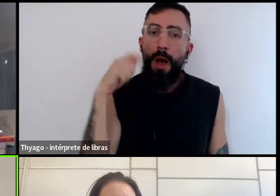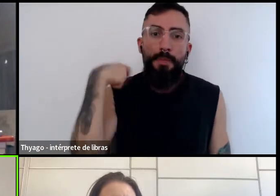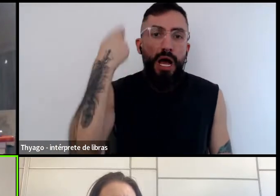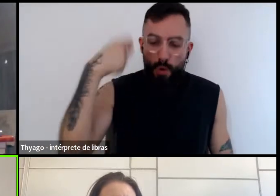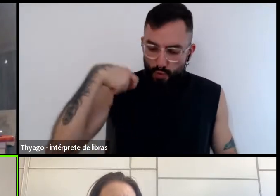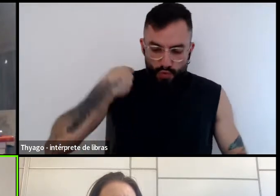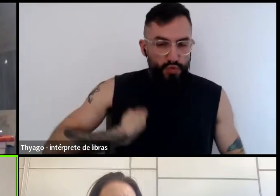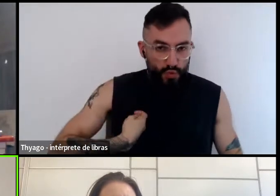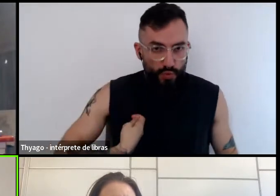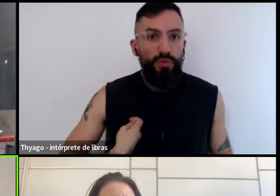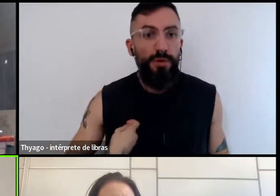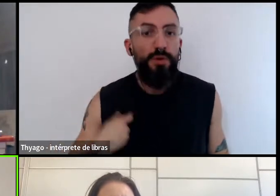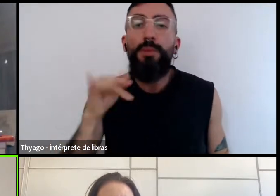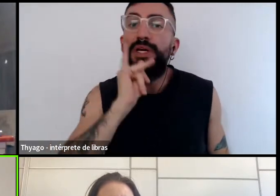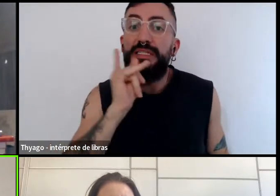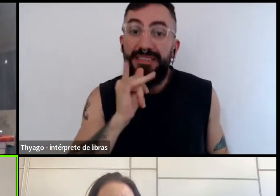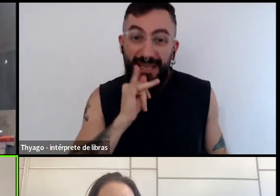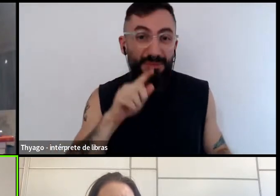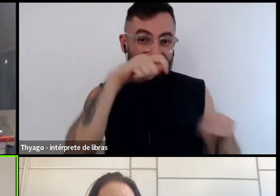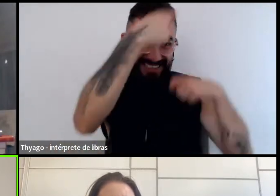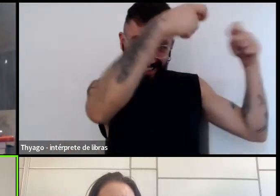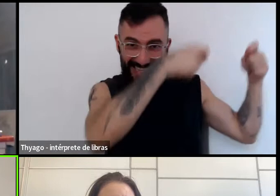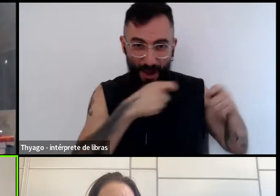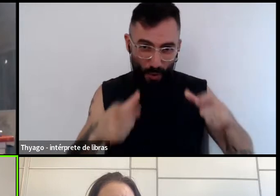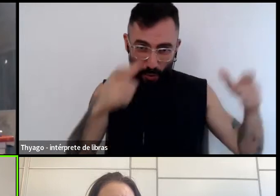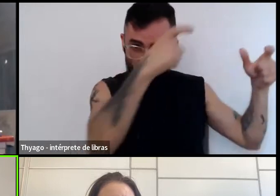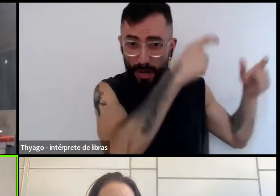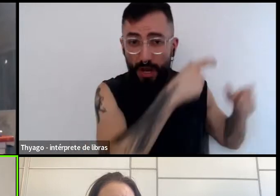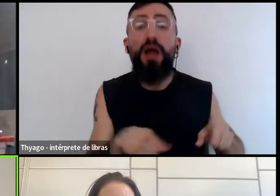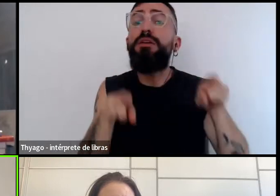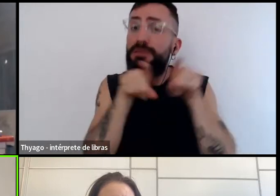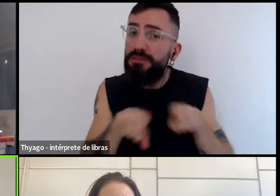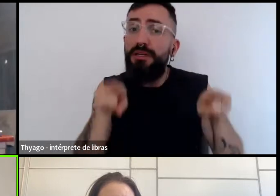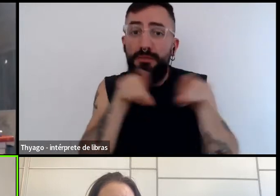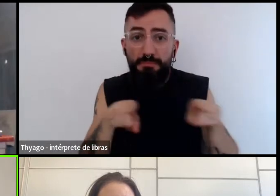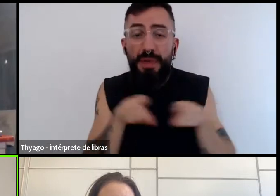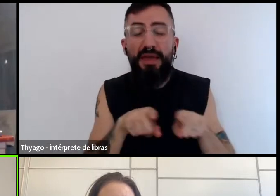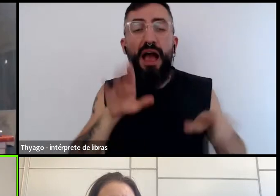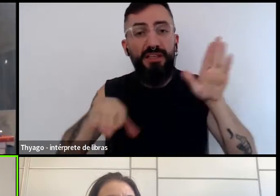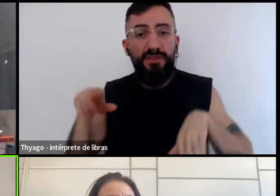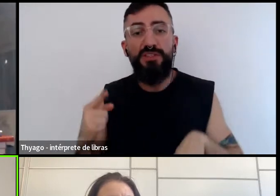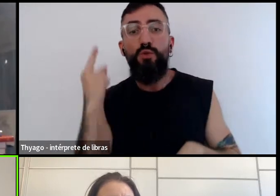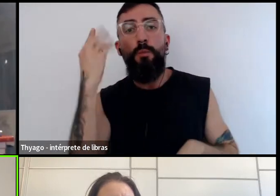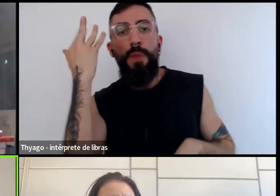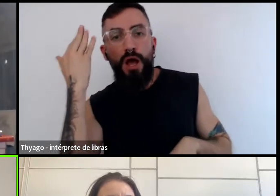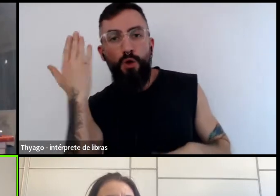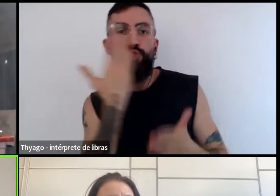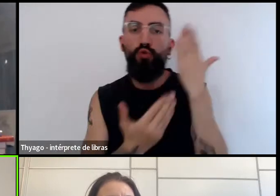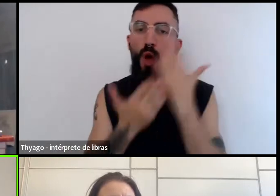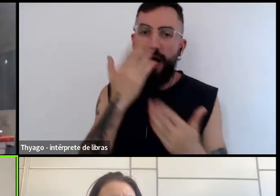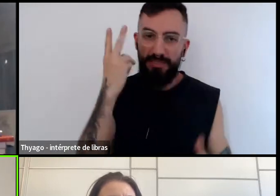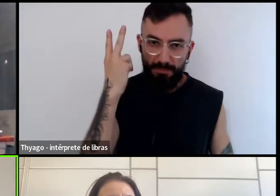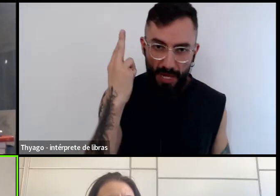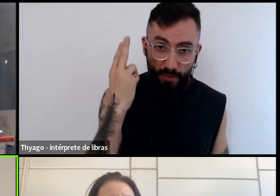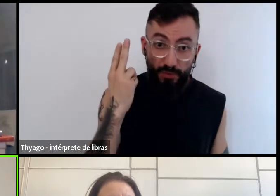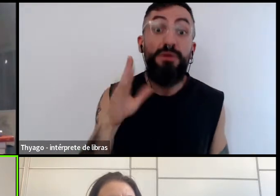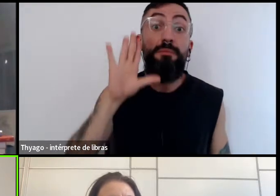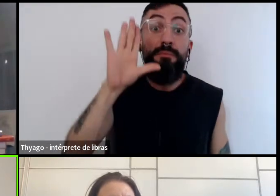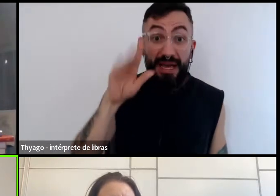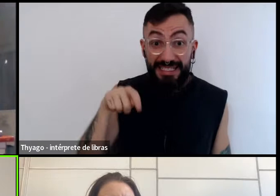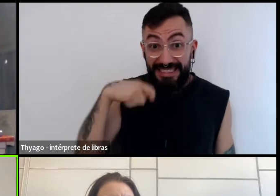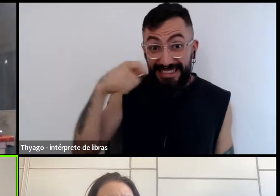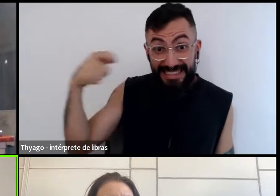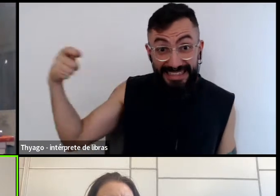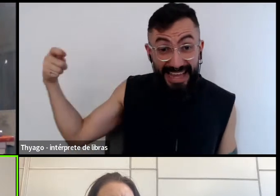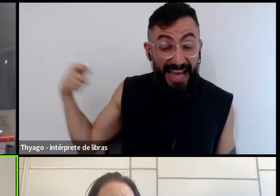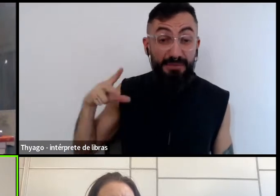showed you toponymic signs that are one- and two-handed. We also have name signs that are two-handed, but they